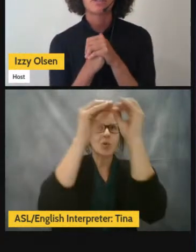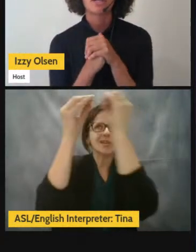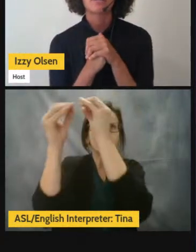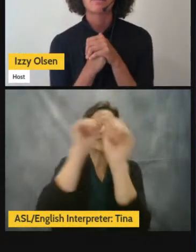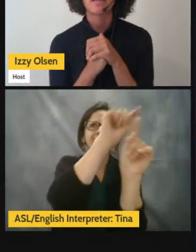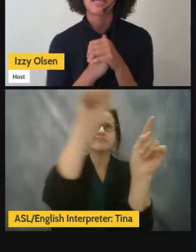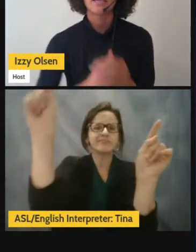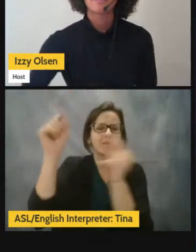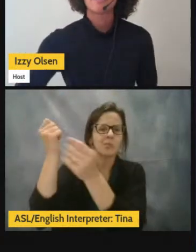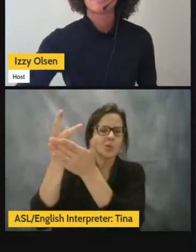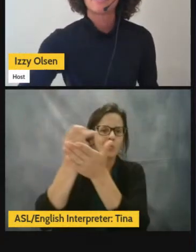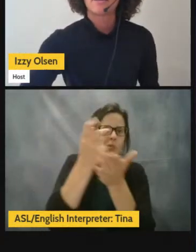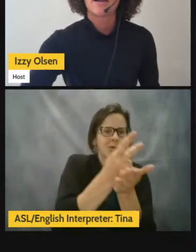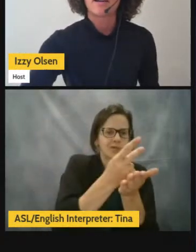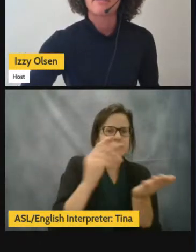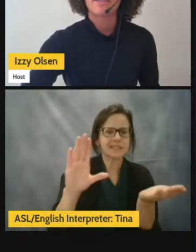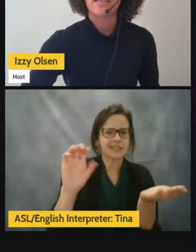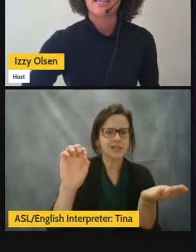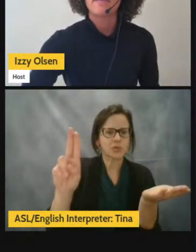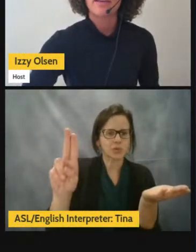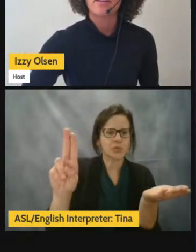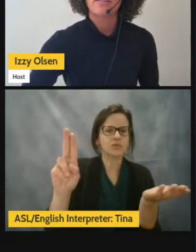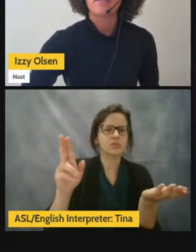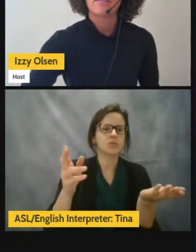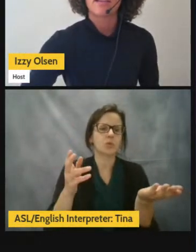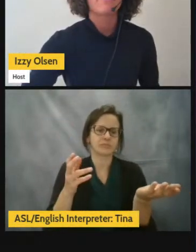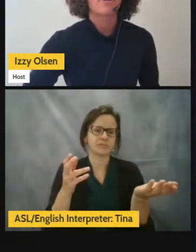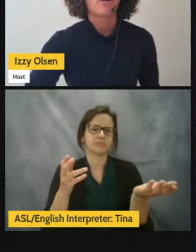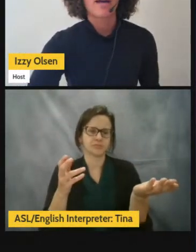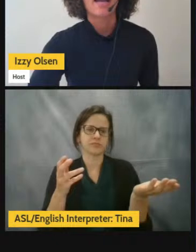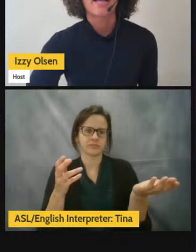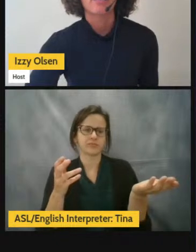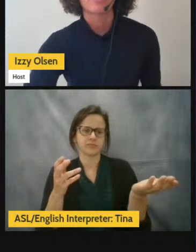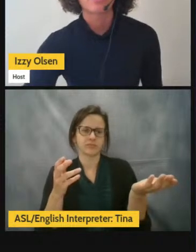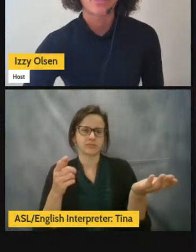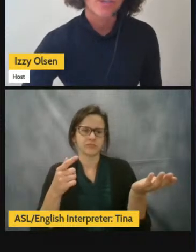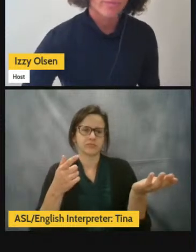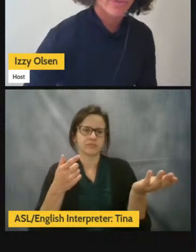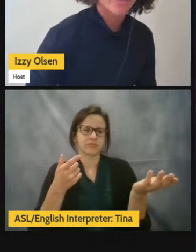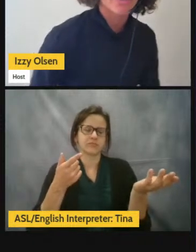free to reach out to me via email,